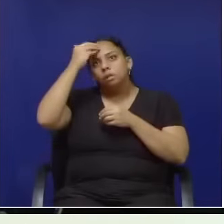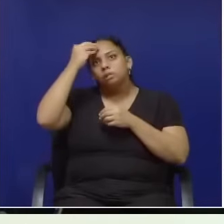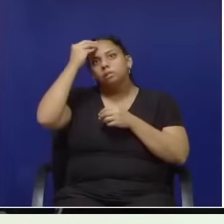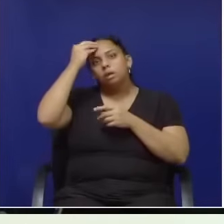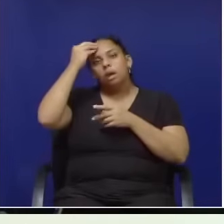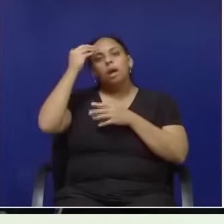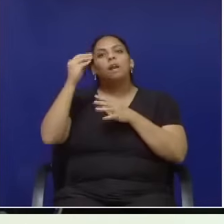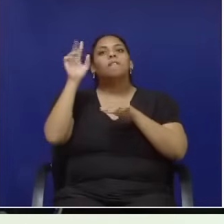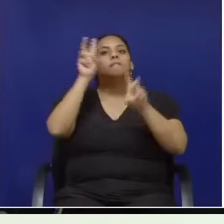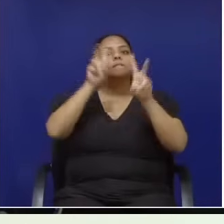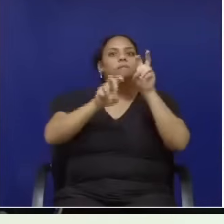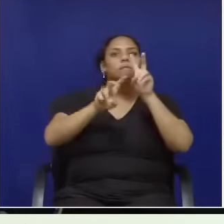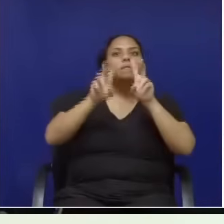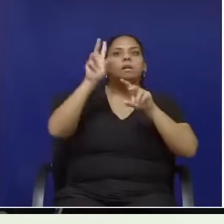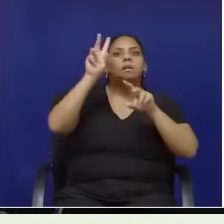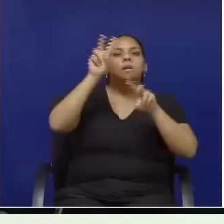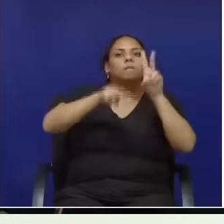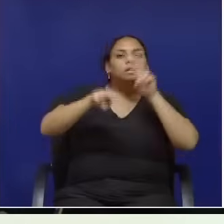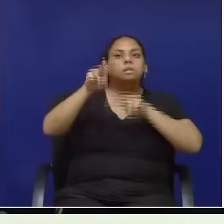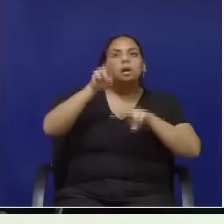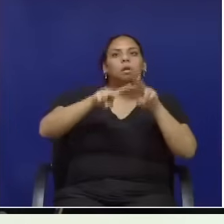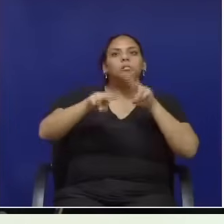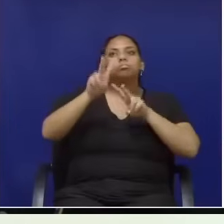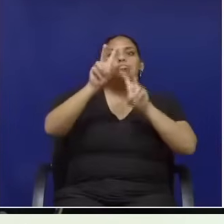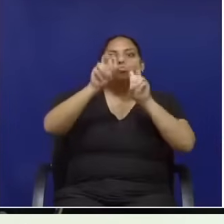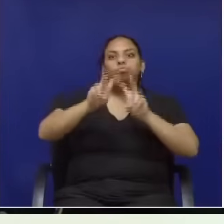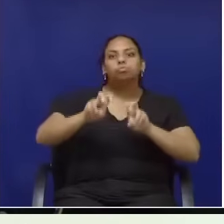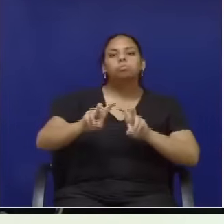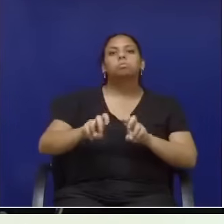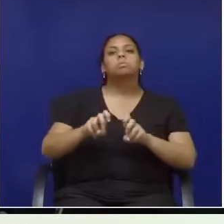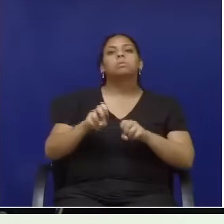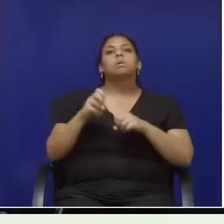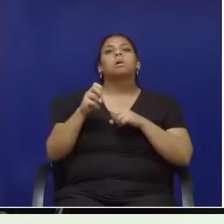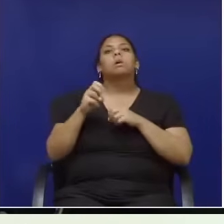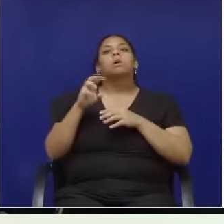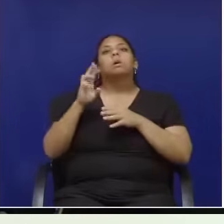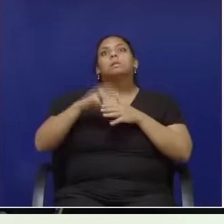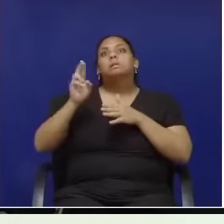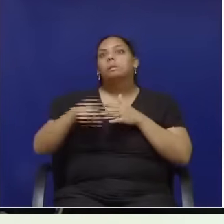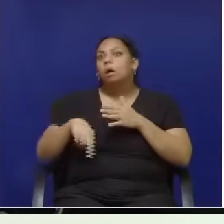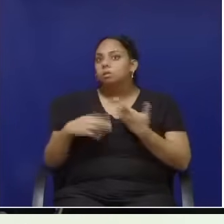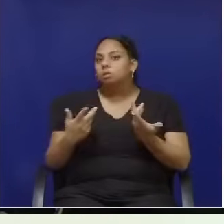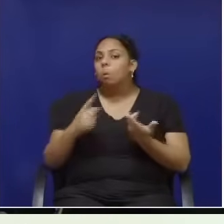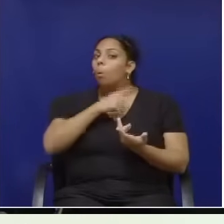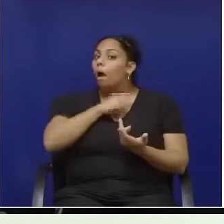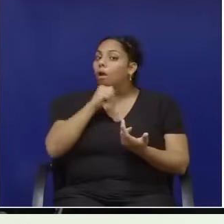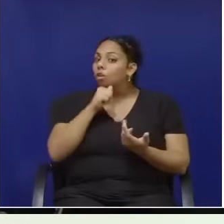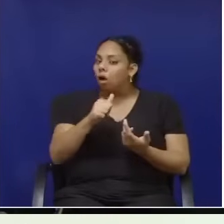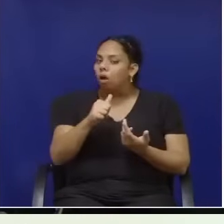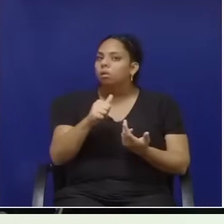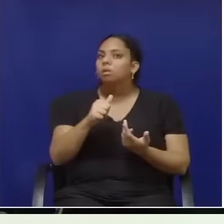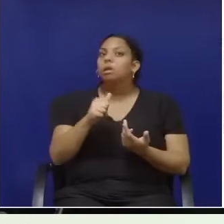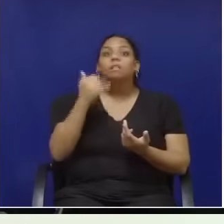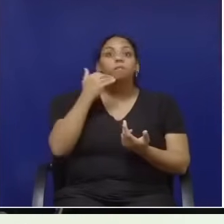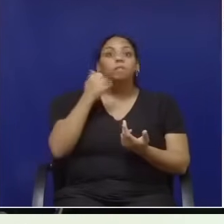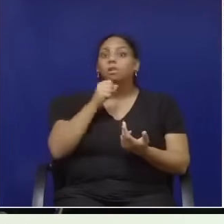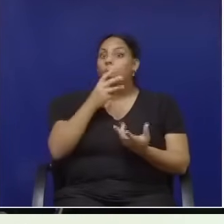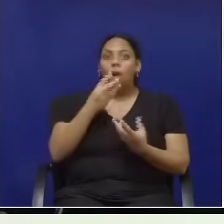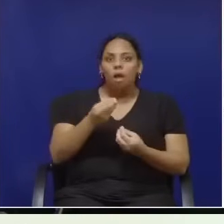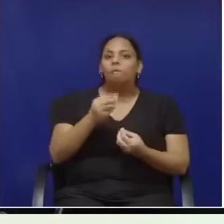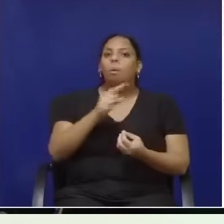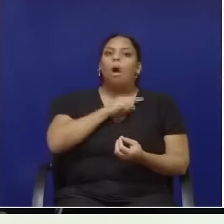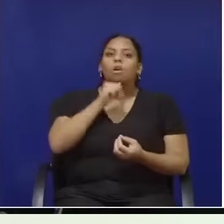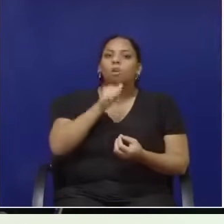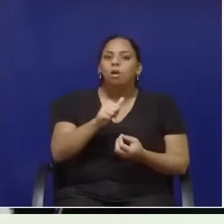no such indicators are used, sir, why not, and when will they be introduced? Thank you. The